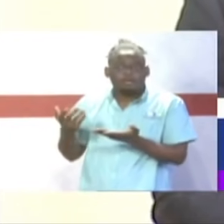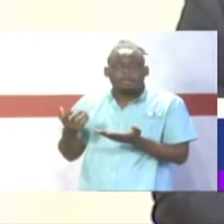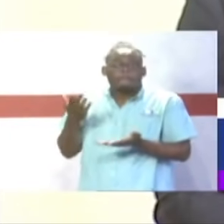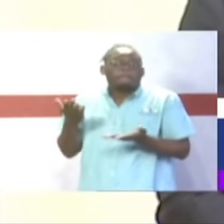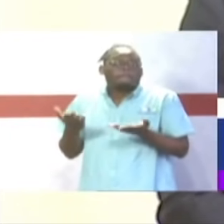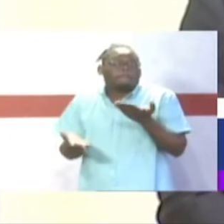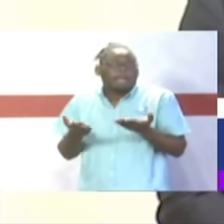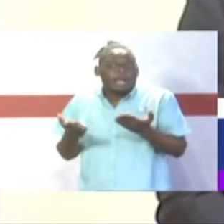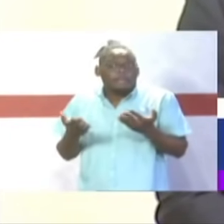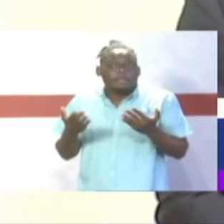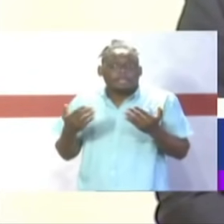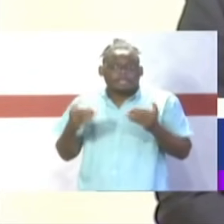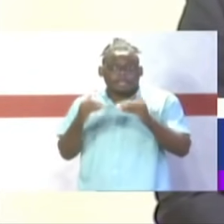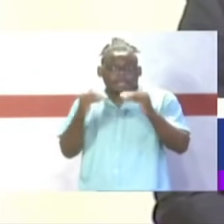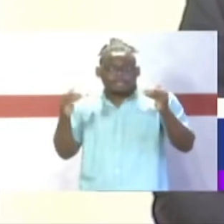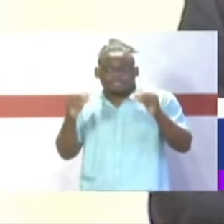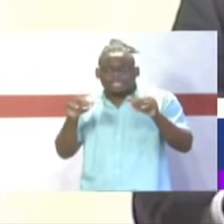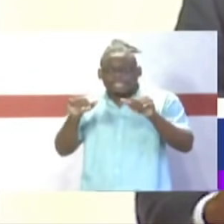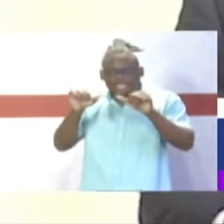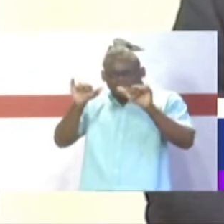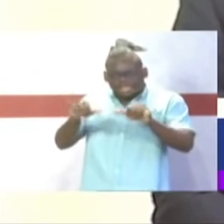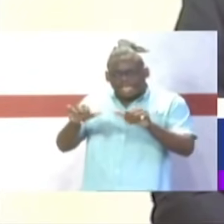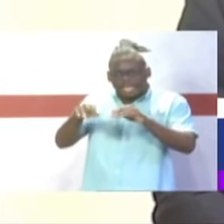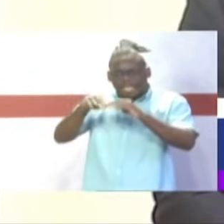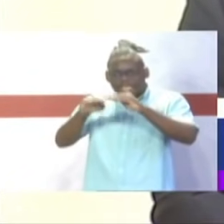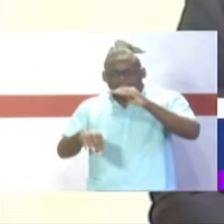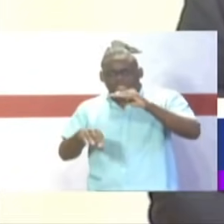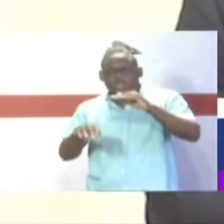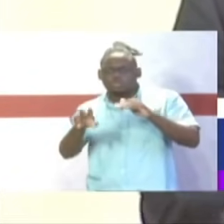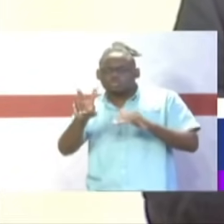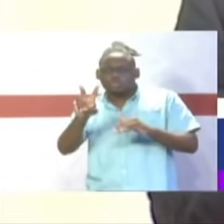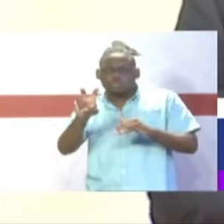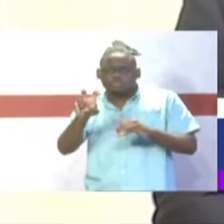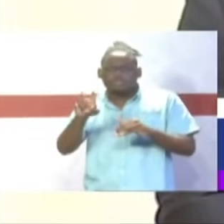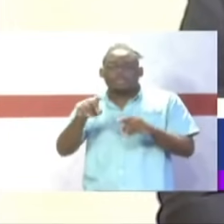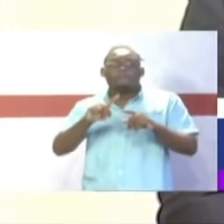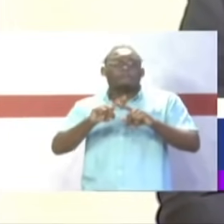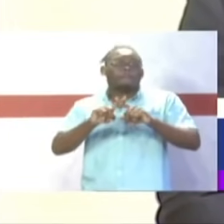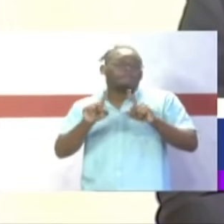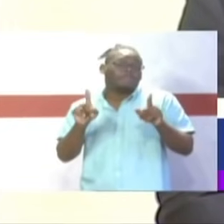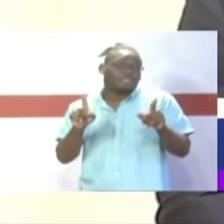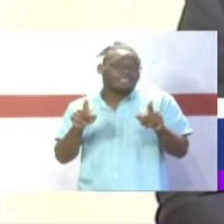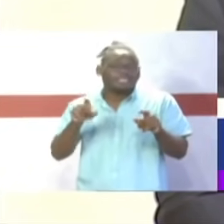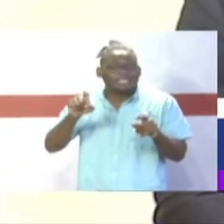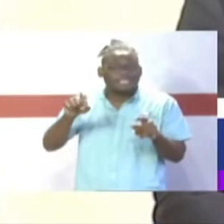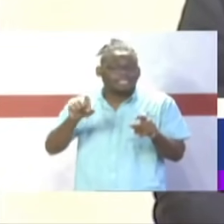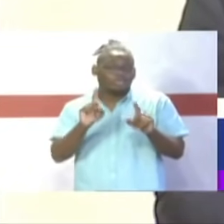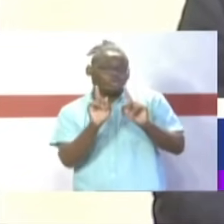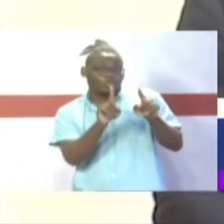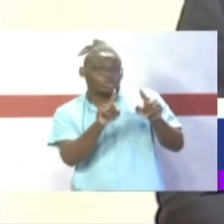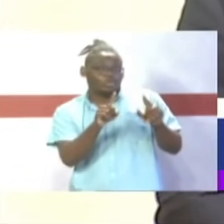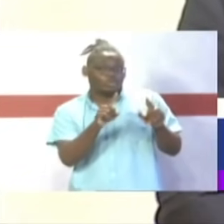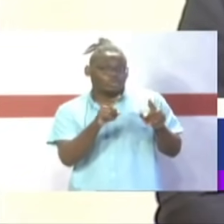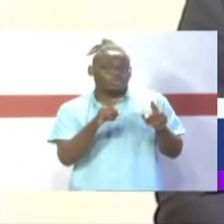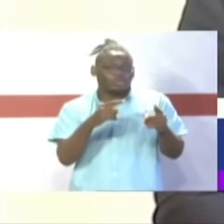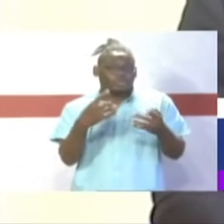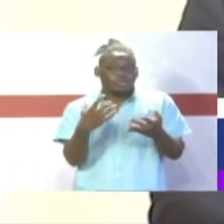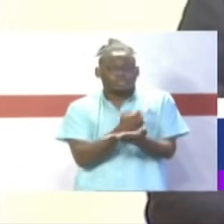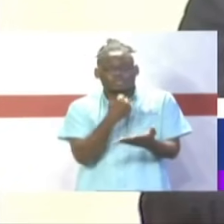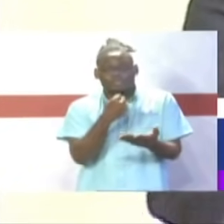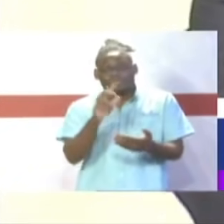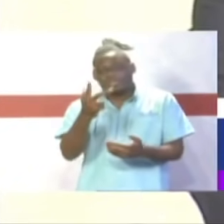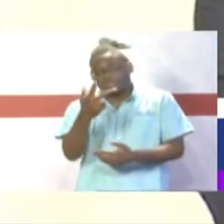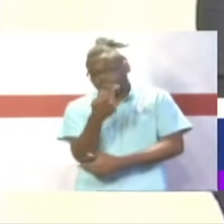in for the additional primary dose. And that's a conversation they can have with their caregivers, either us at the Medical Research Foundation or the other treatment